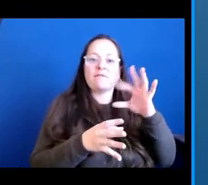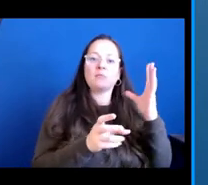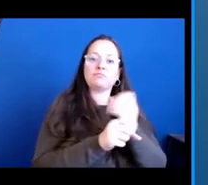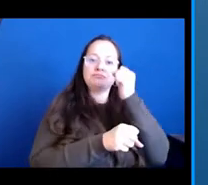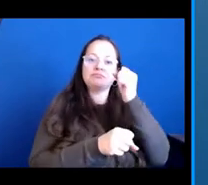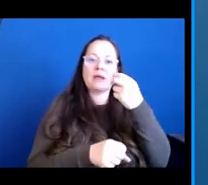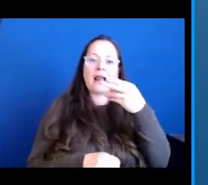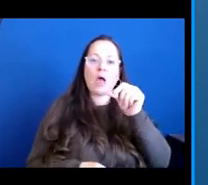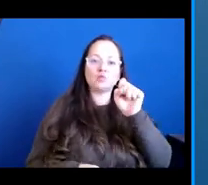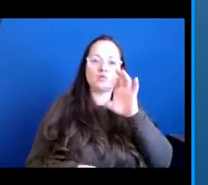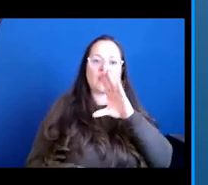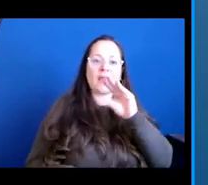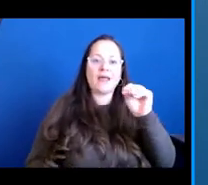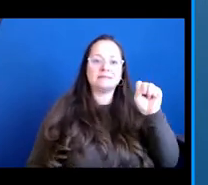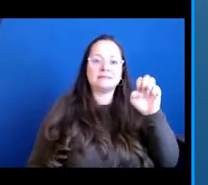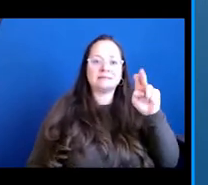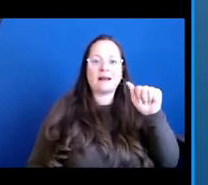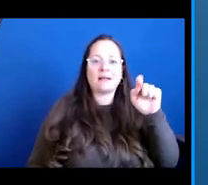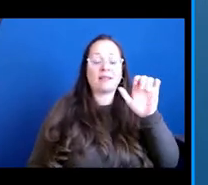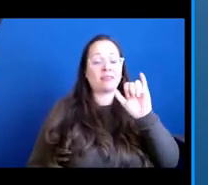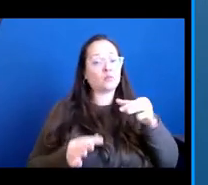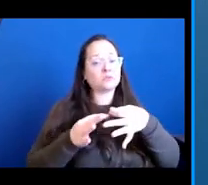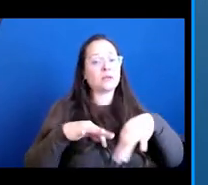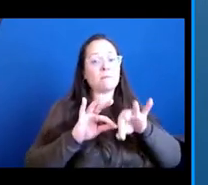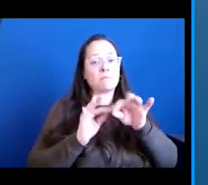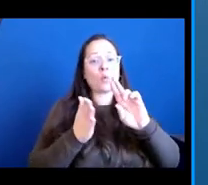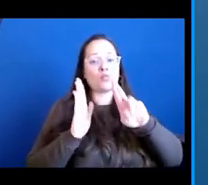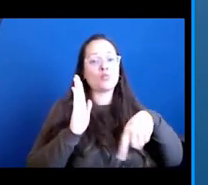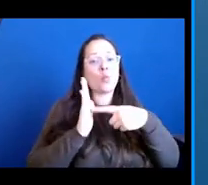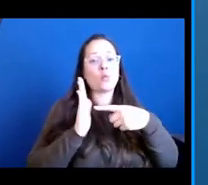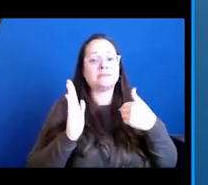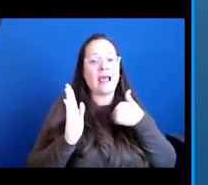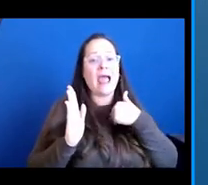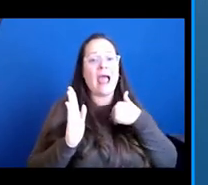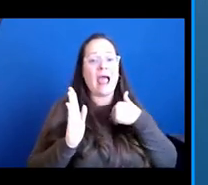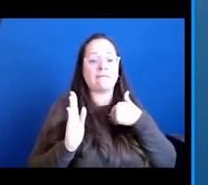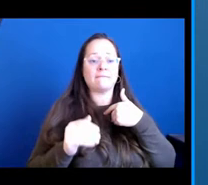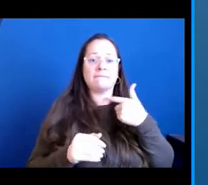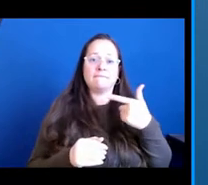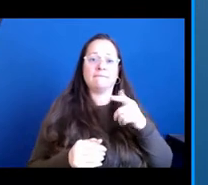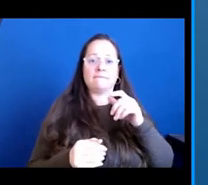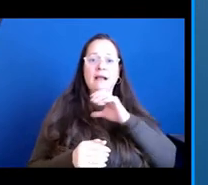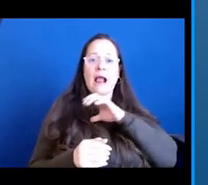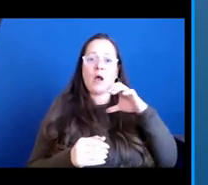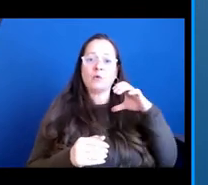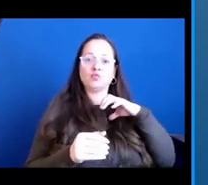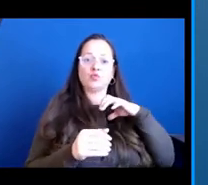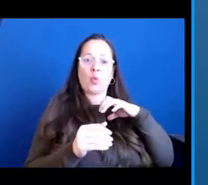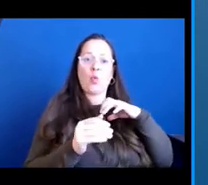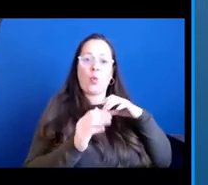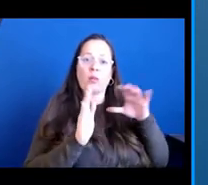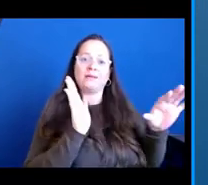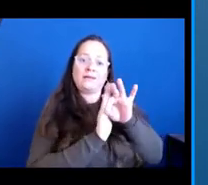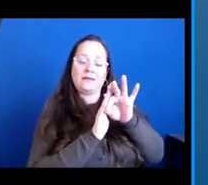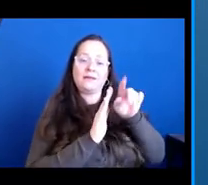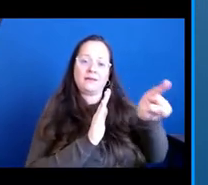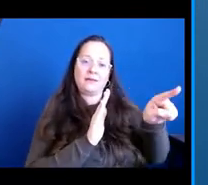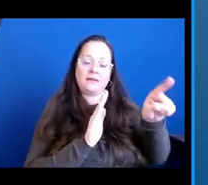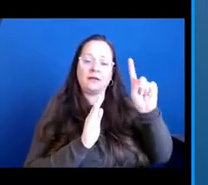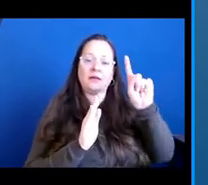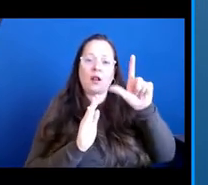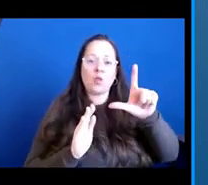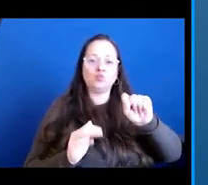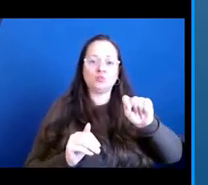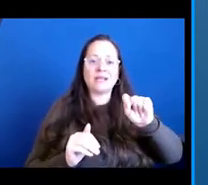very important role to have had the Council of State elected with a governor lieutenant governor attorney general